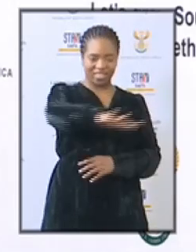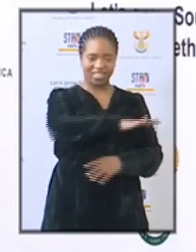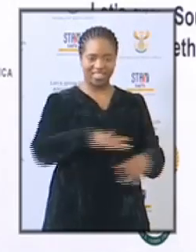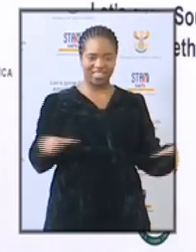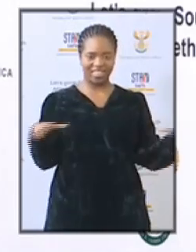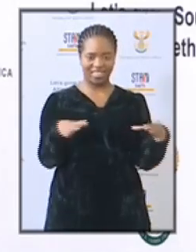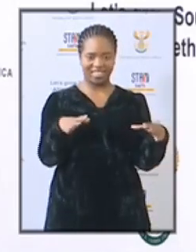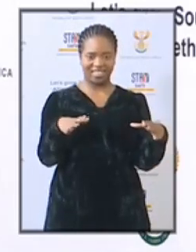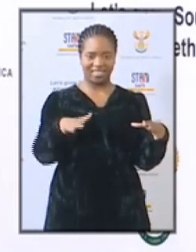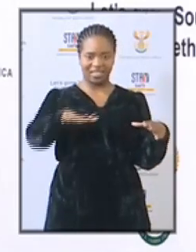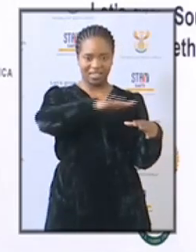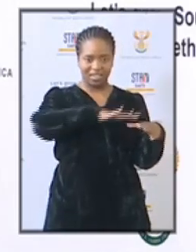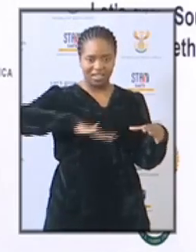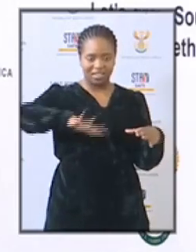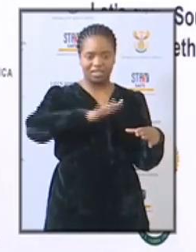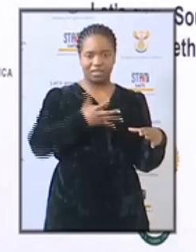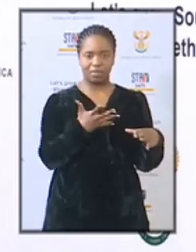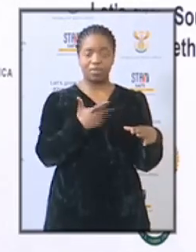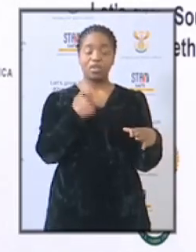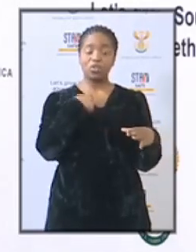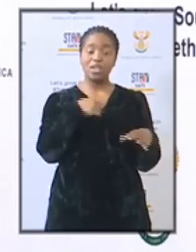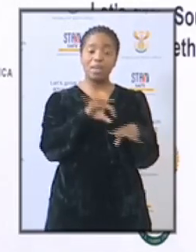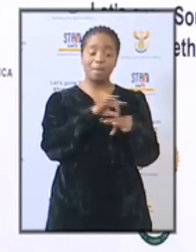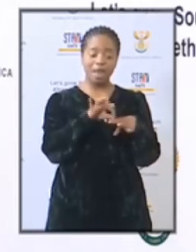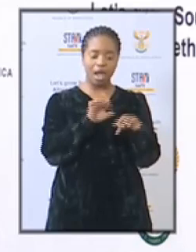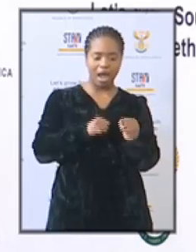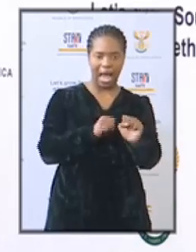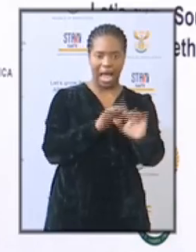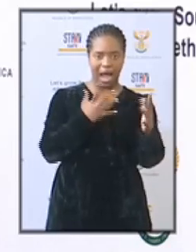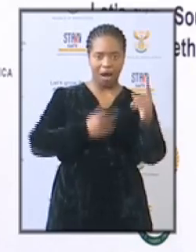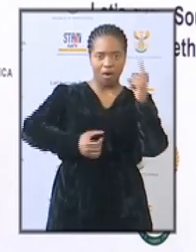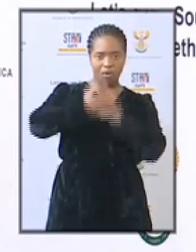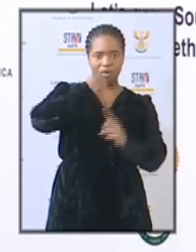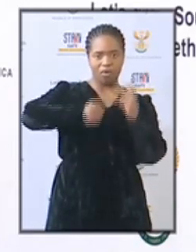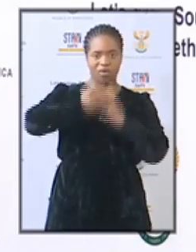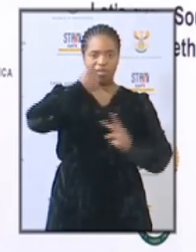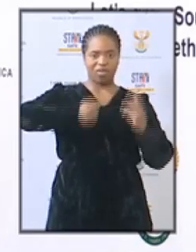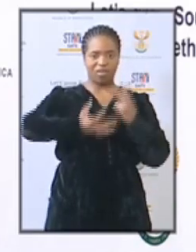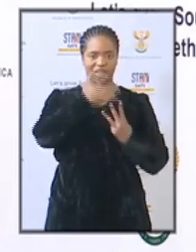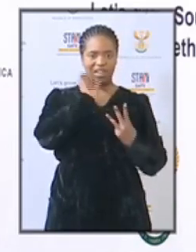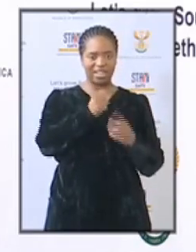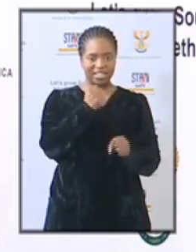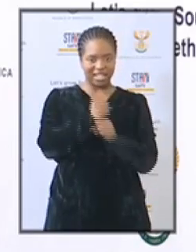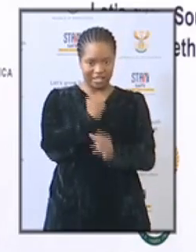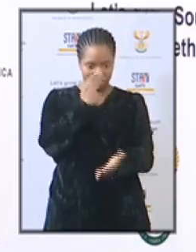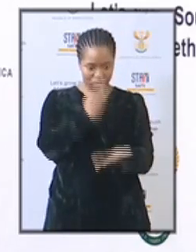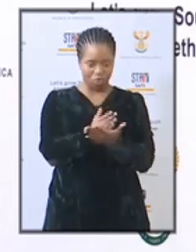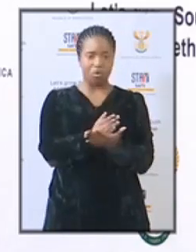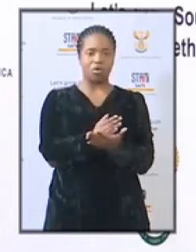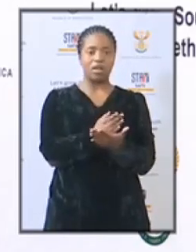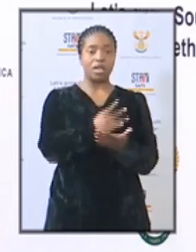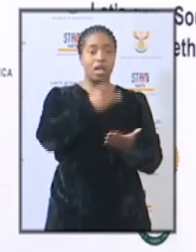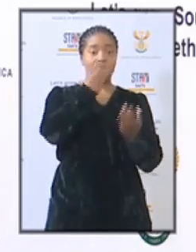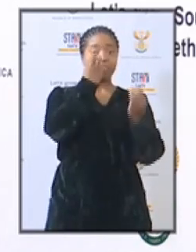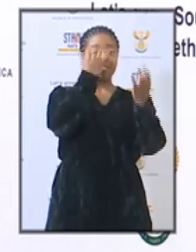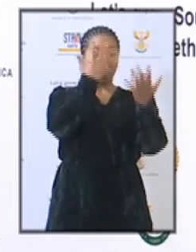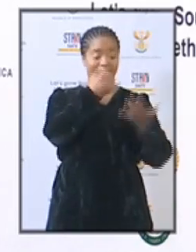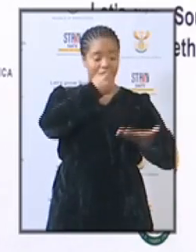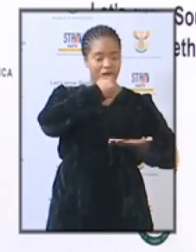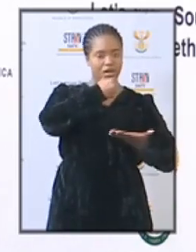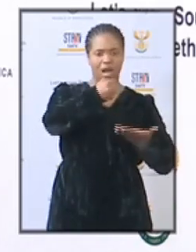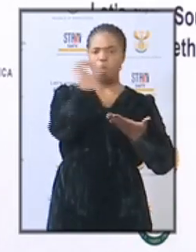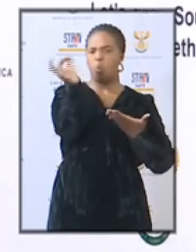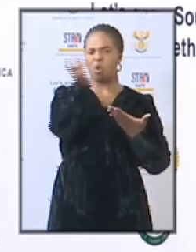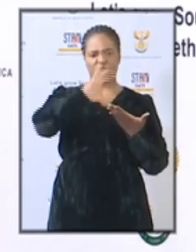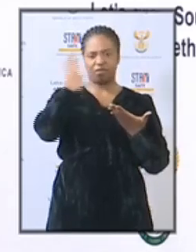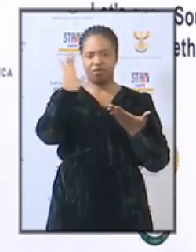So the tourism recovery strategy goes beyond what we have done in providing a relief fund. it goes